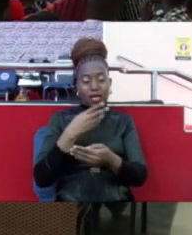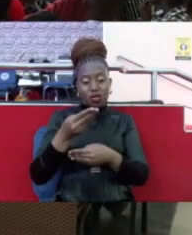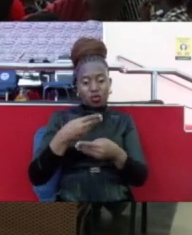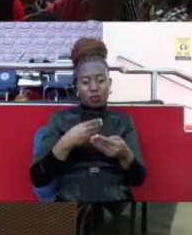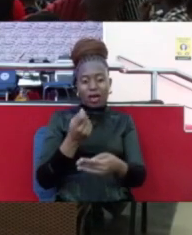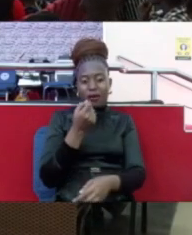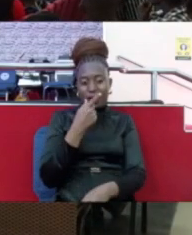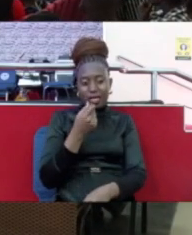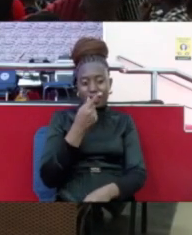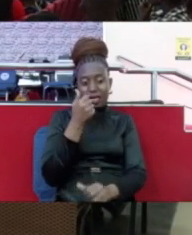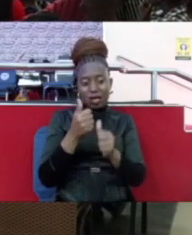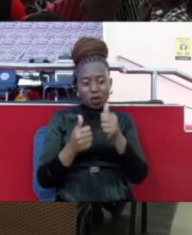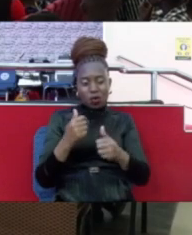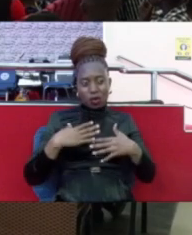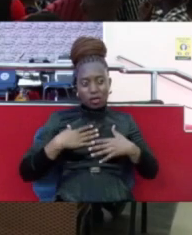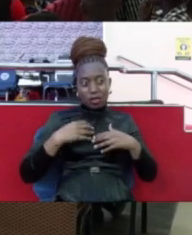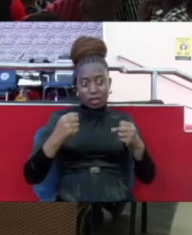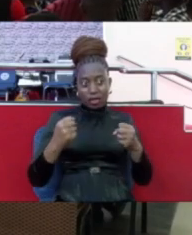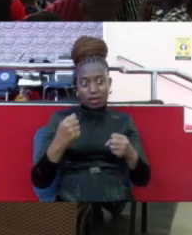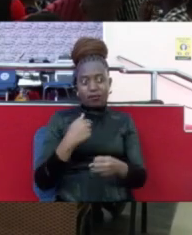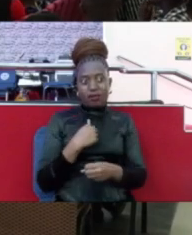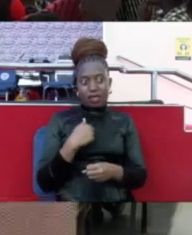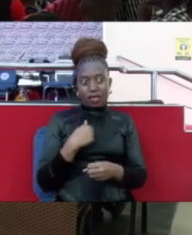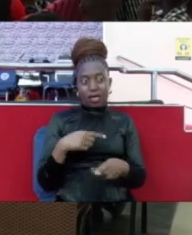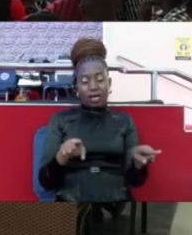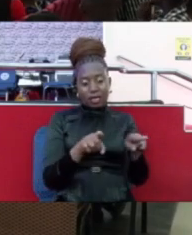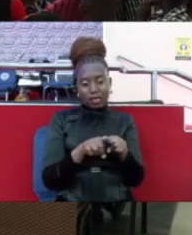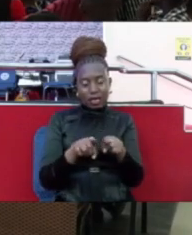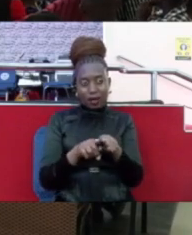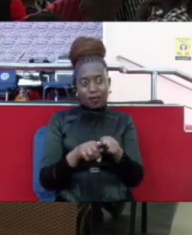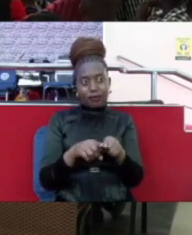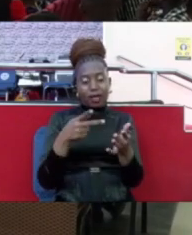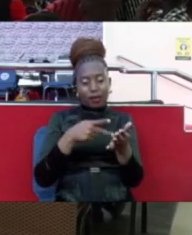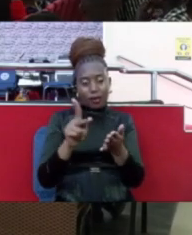well. And paid for the doctor that I needed to see.